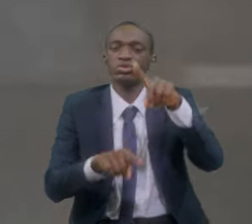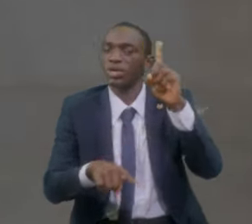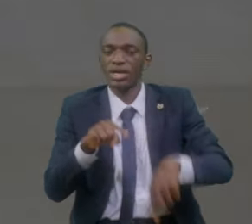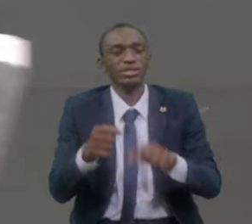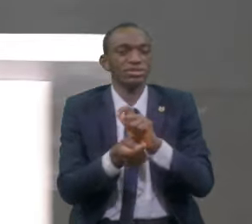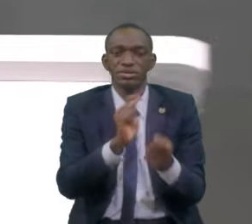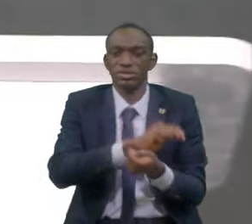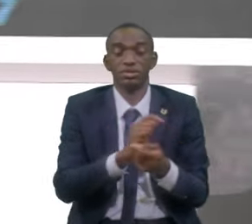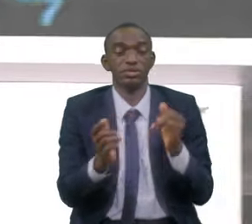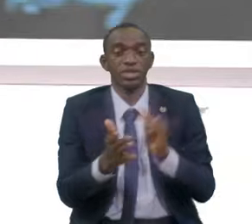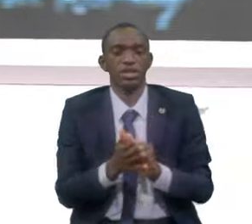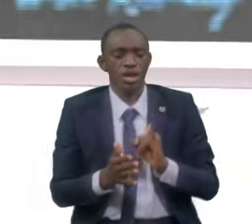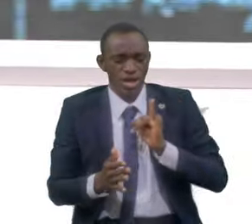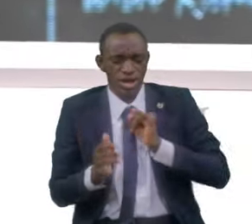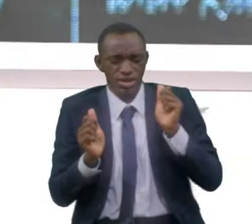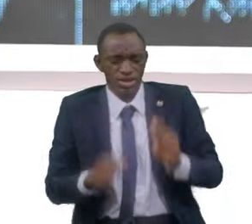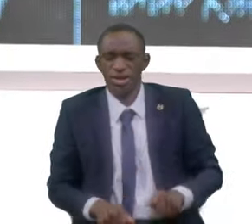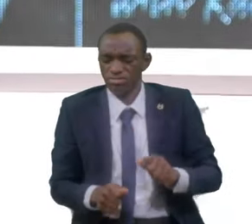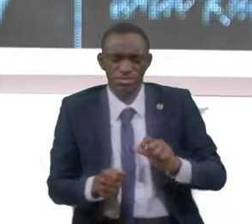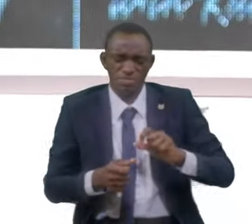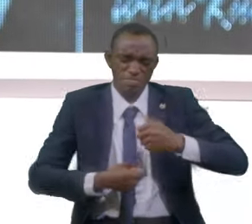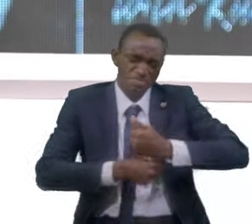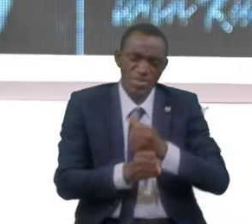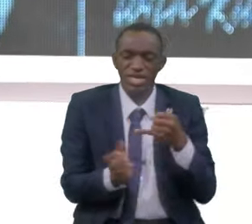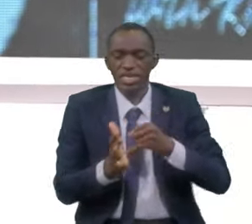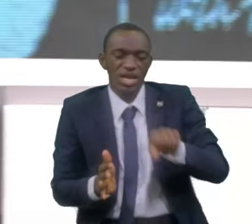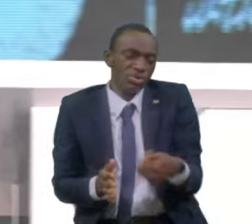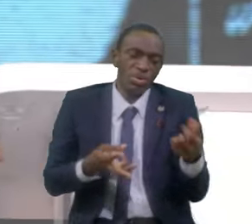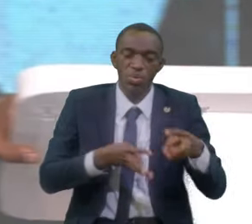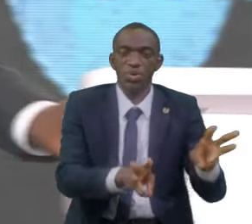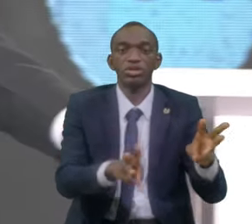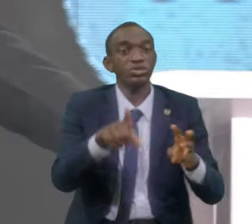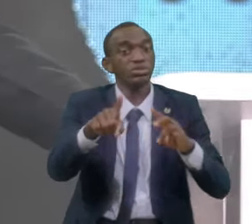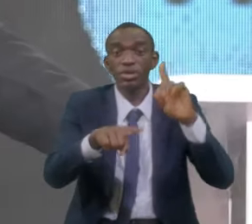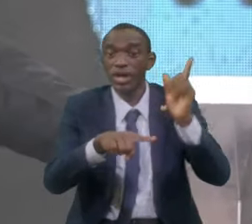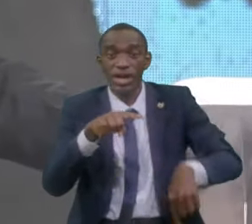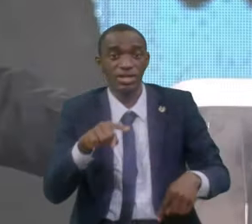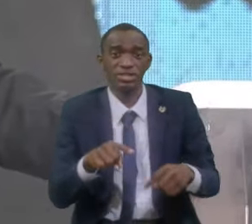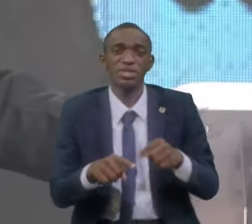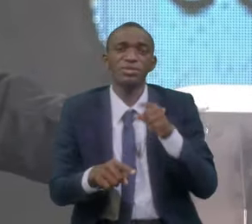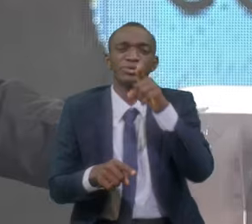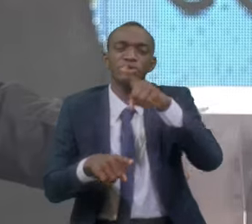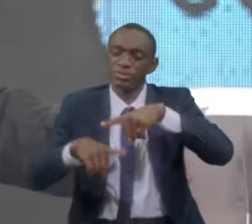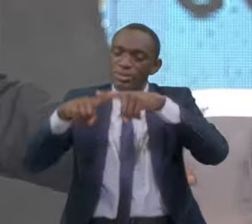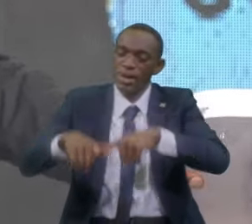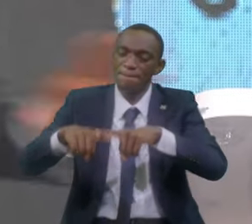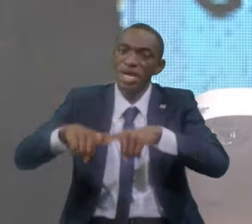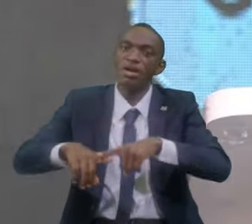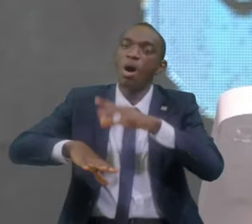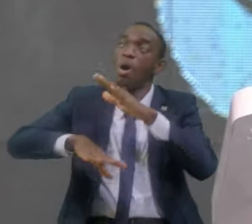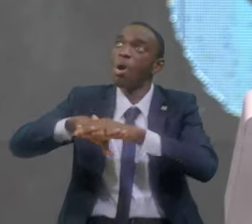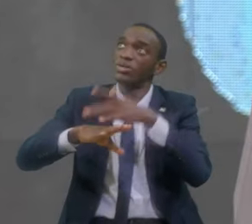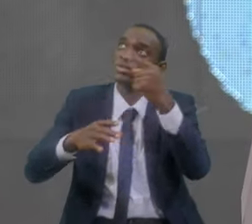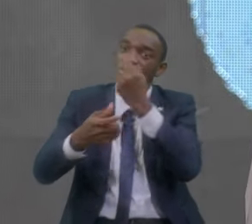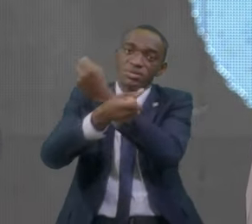can refashion that. No, you cannot. You lean on the justifier. Look